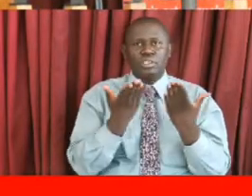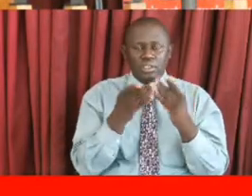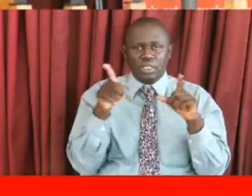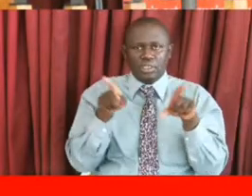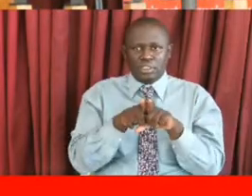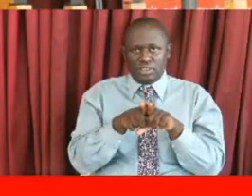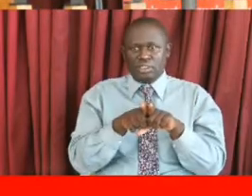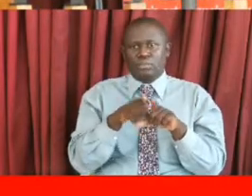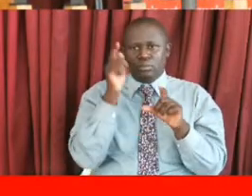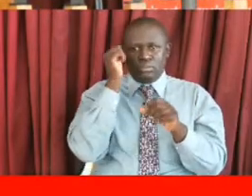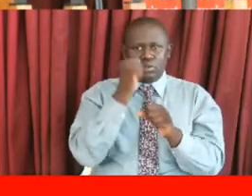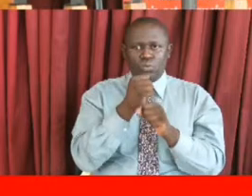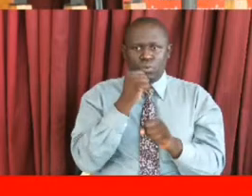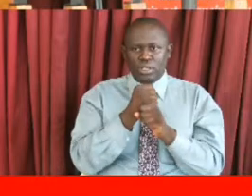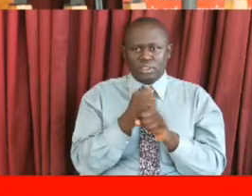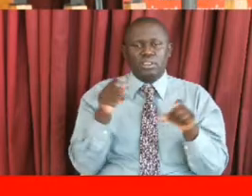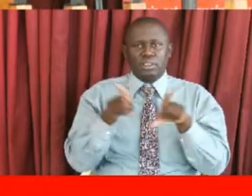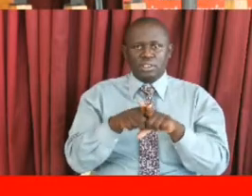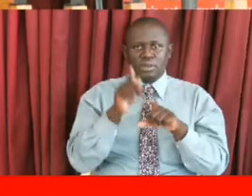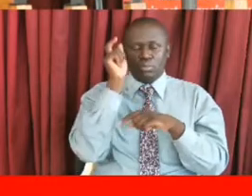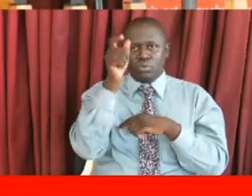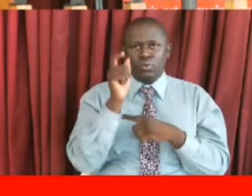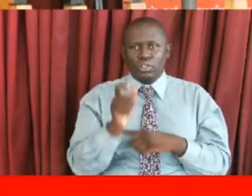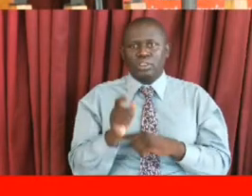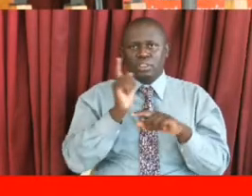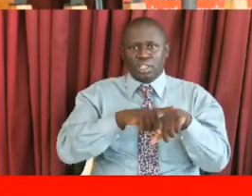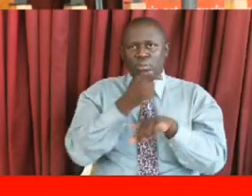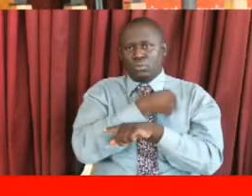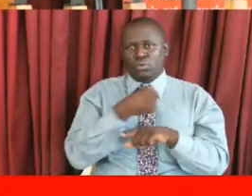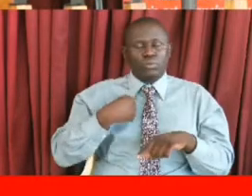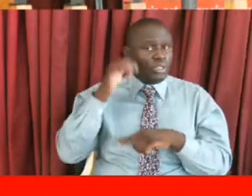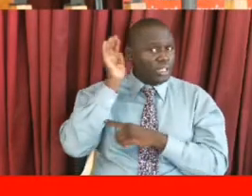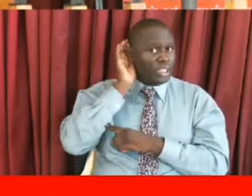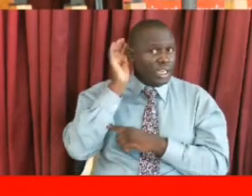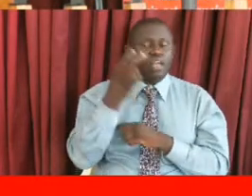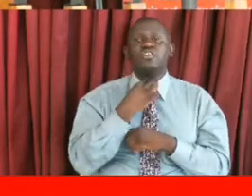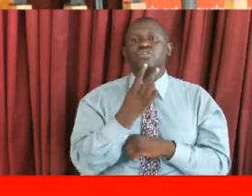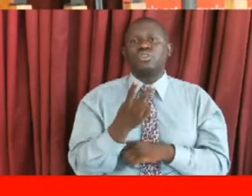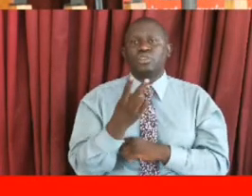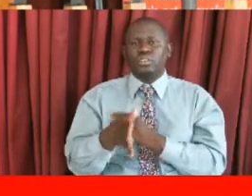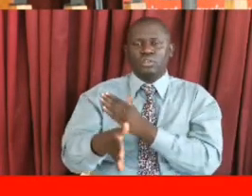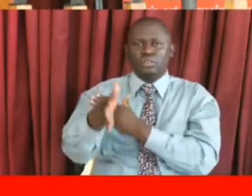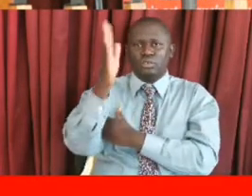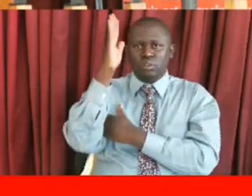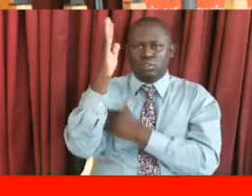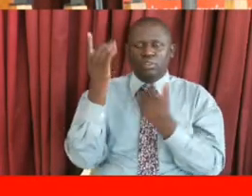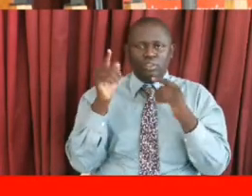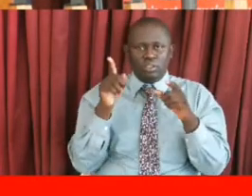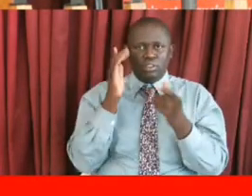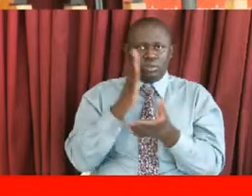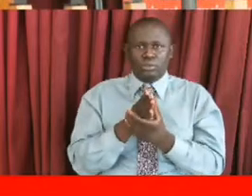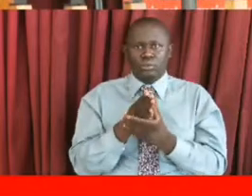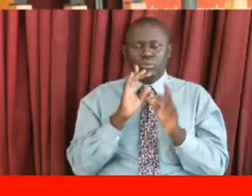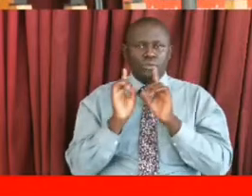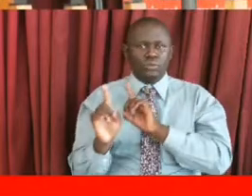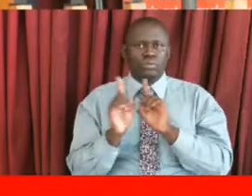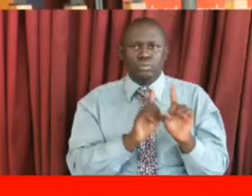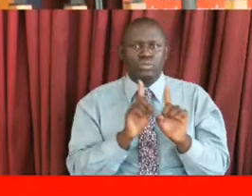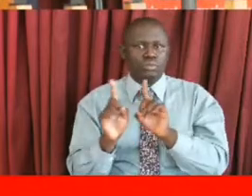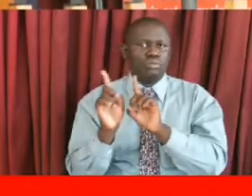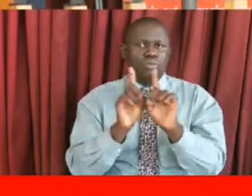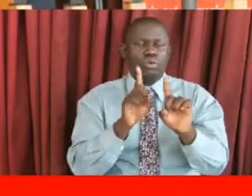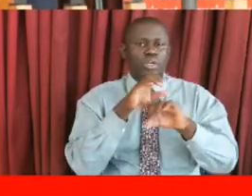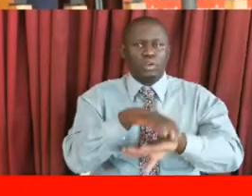word when we will hear the voice of God walking on the